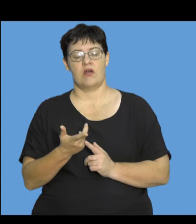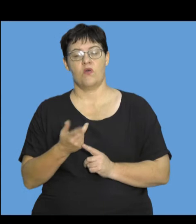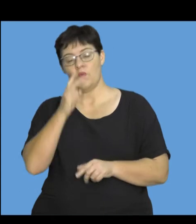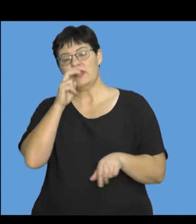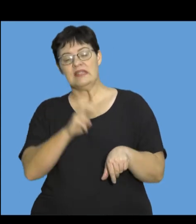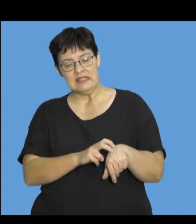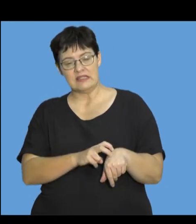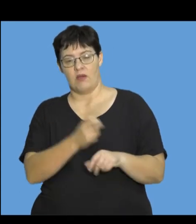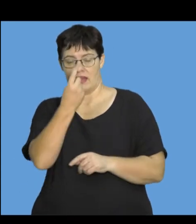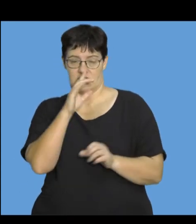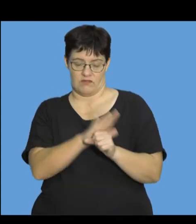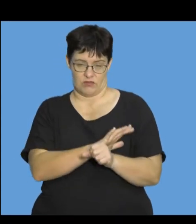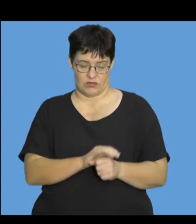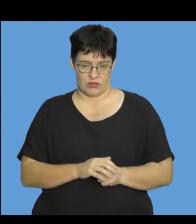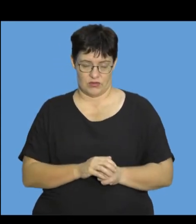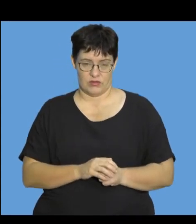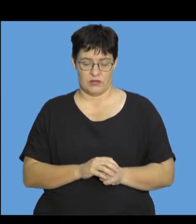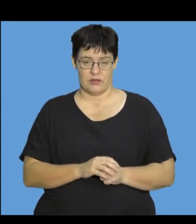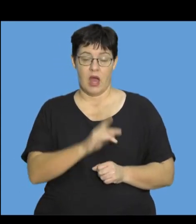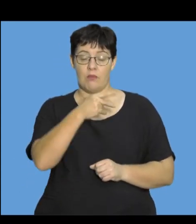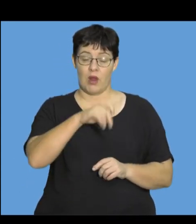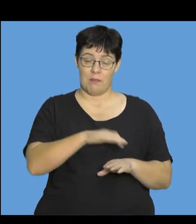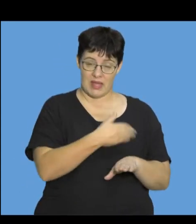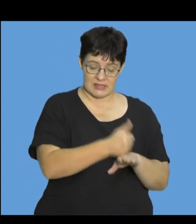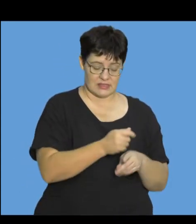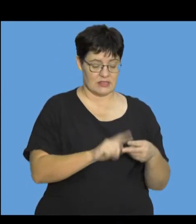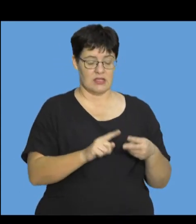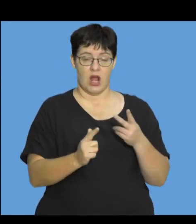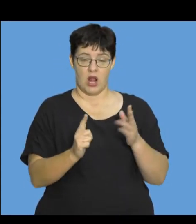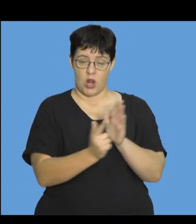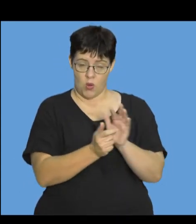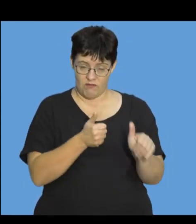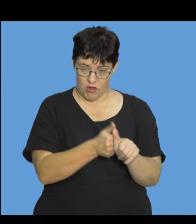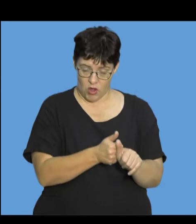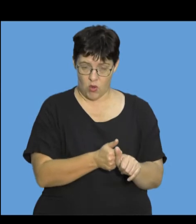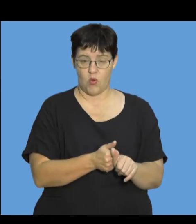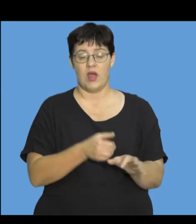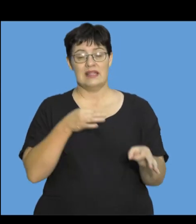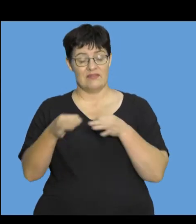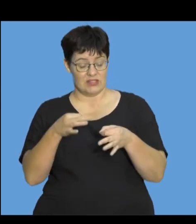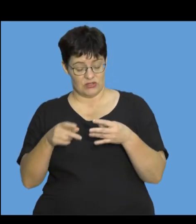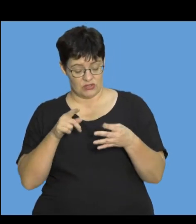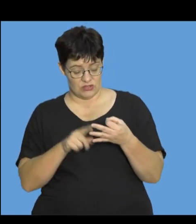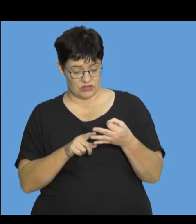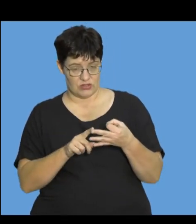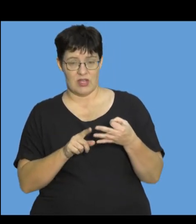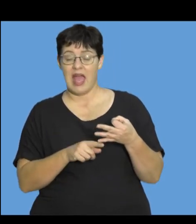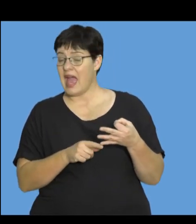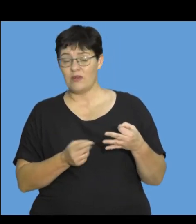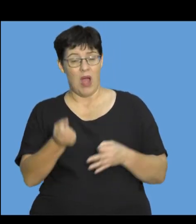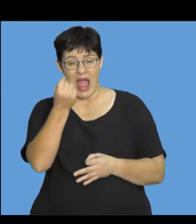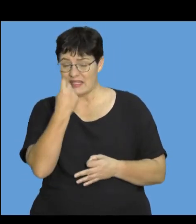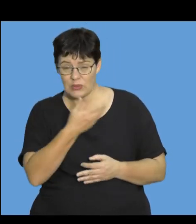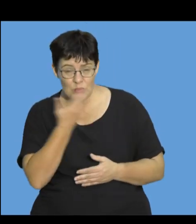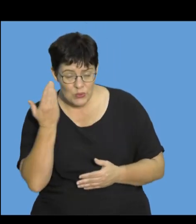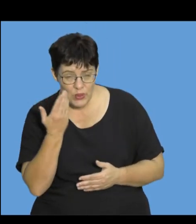main thing that you need to make sure that you understand. Prime basis, apply your laws, your definitions, and then from there, make sure